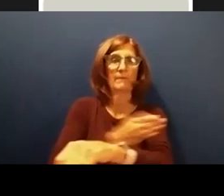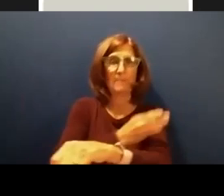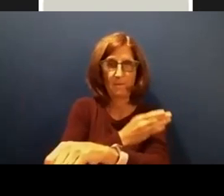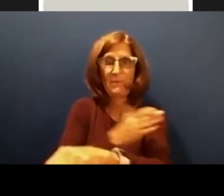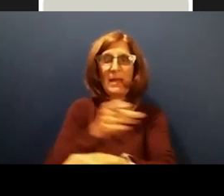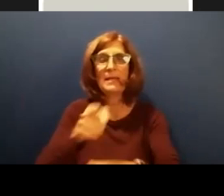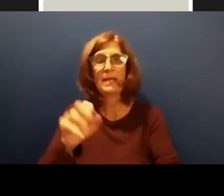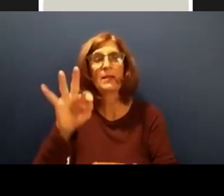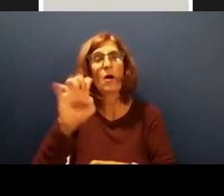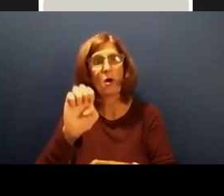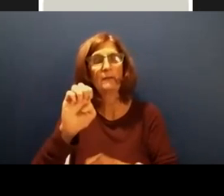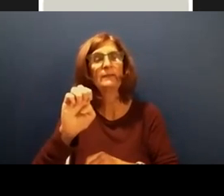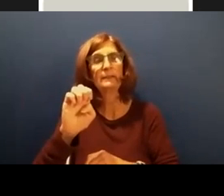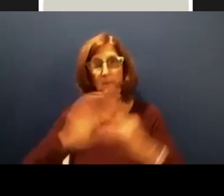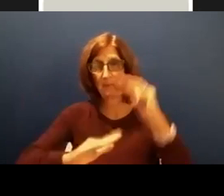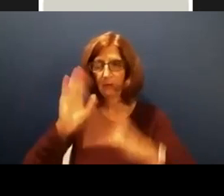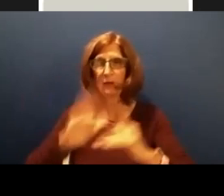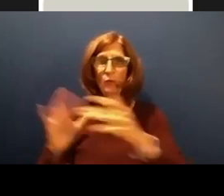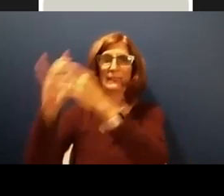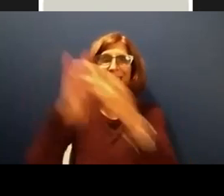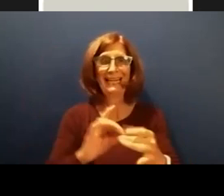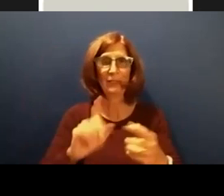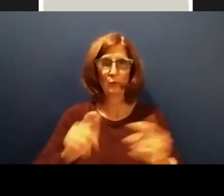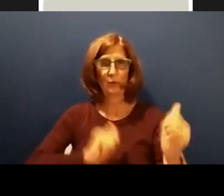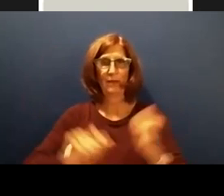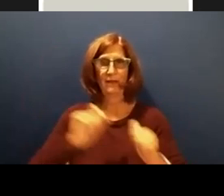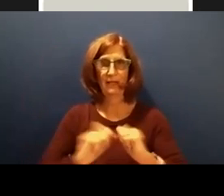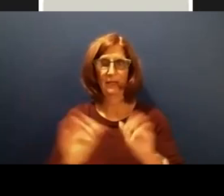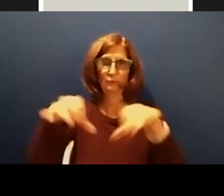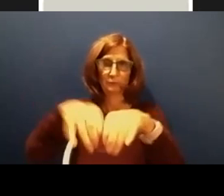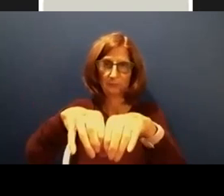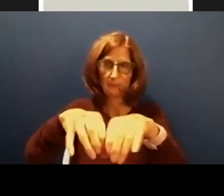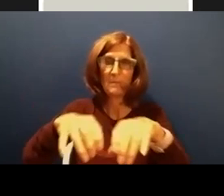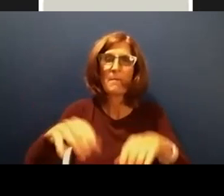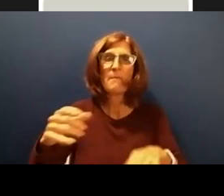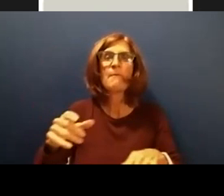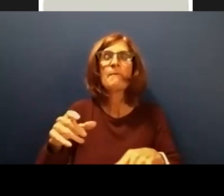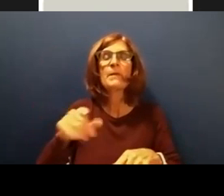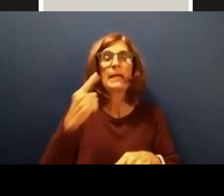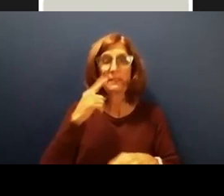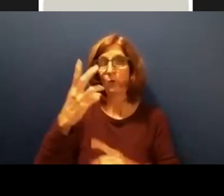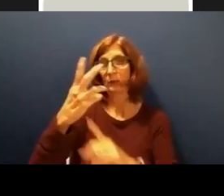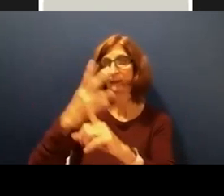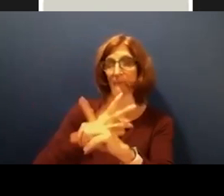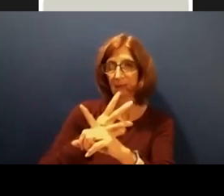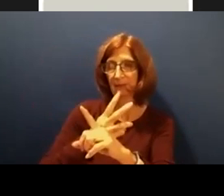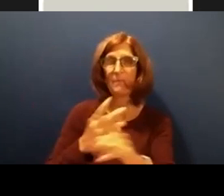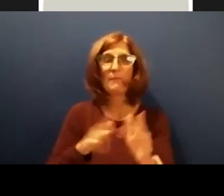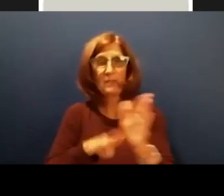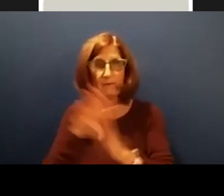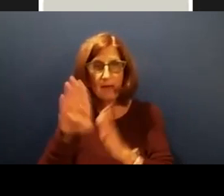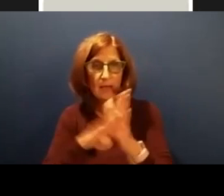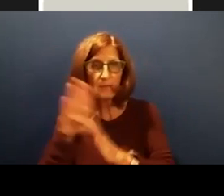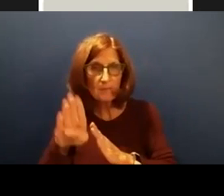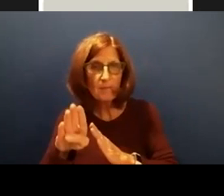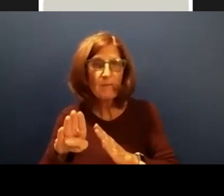connected to a theater. This exclusive negotiation period is for 6 months, but the development is anticipated to come